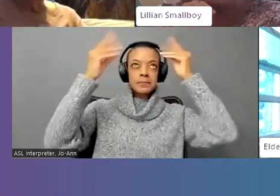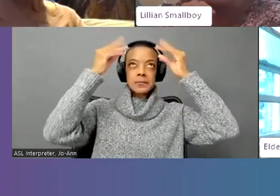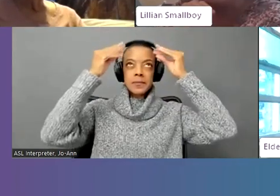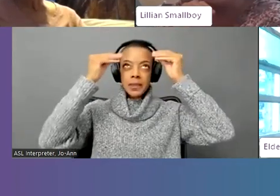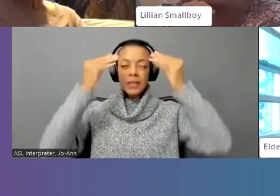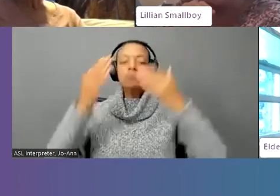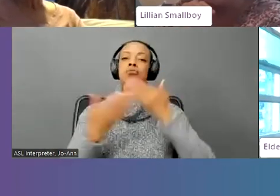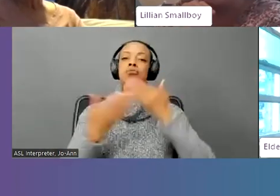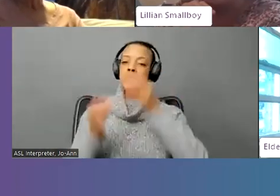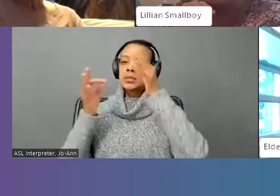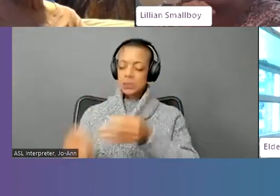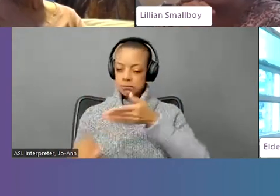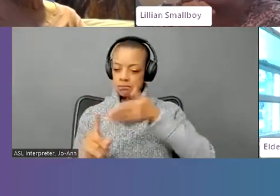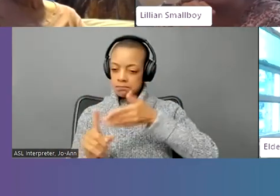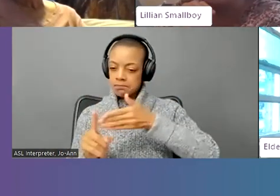our minds.